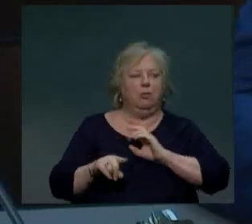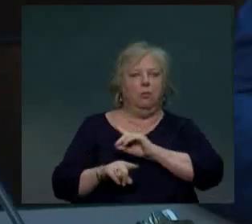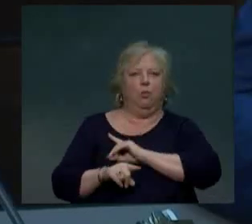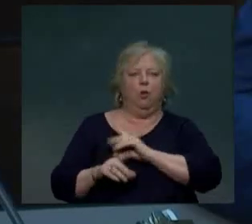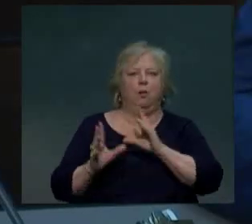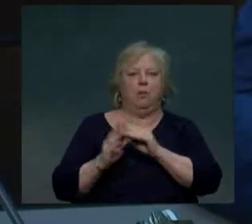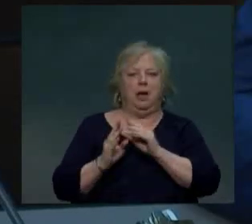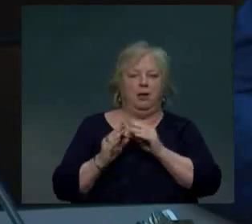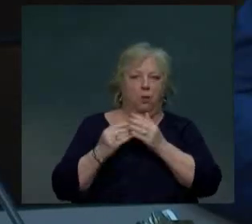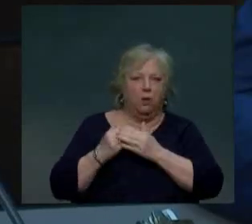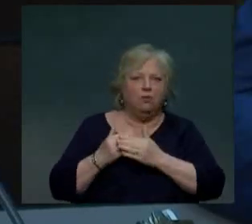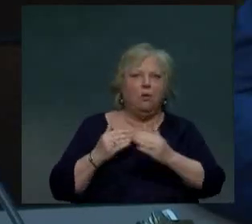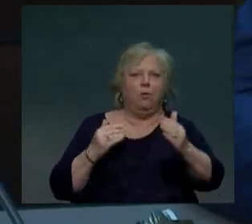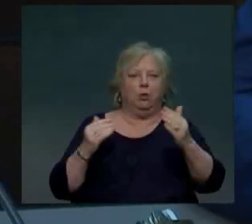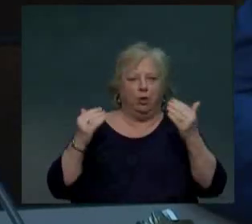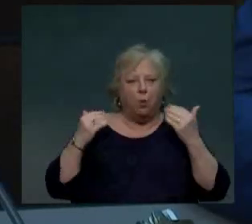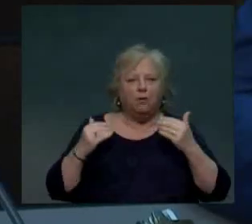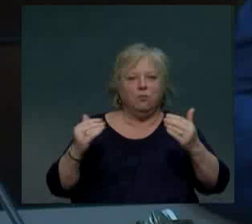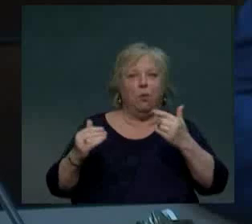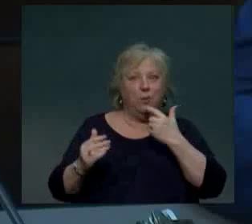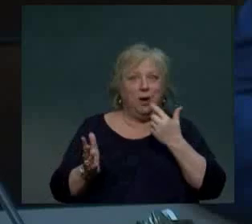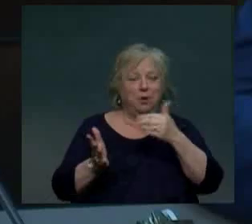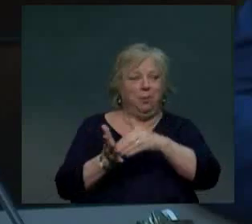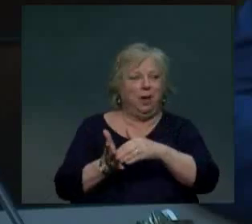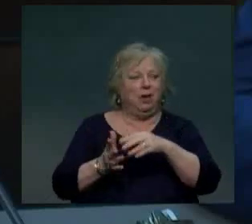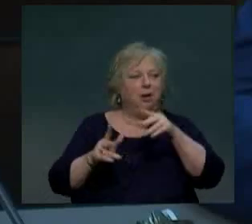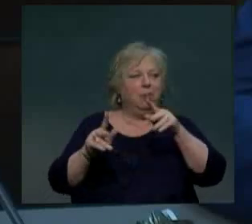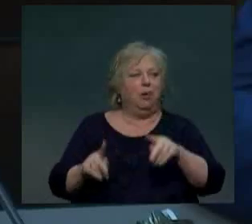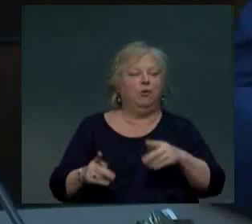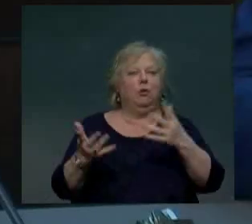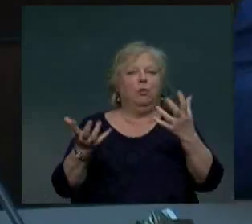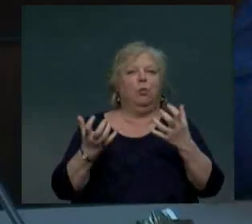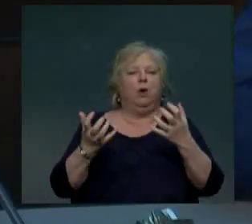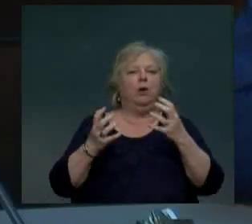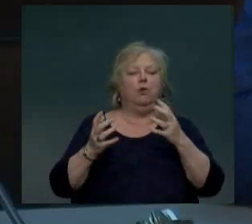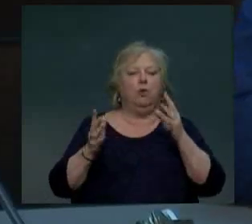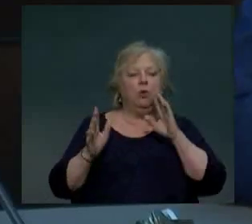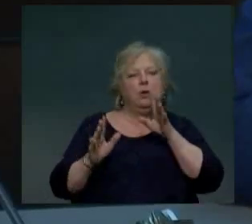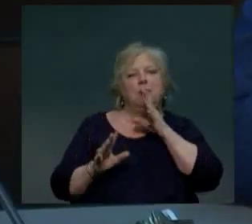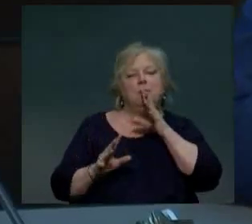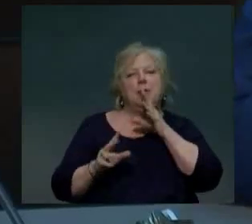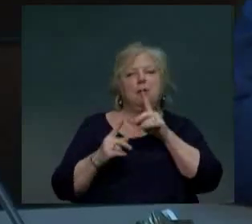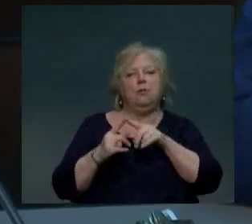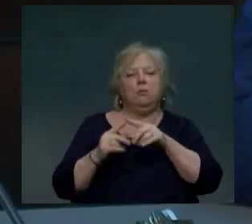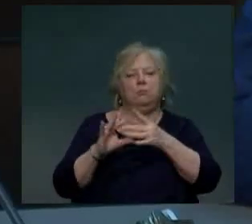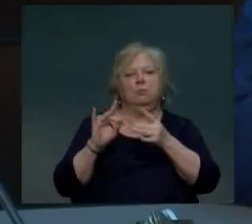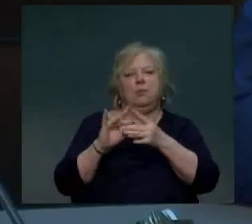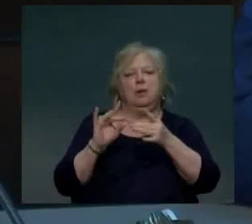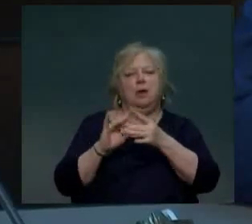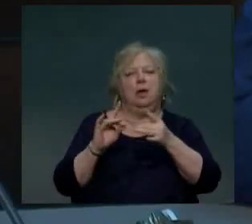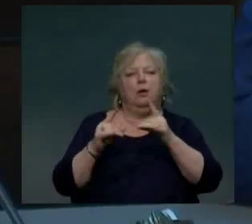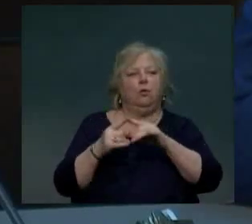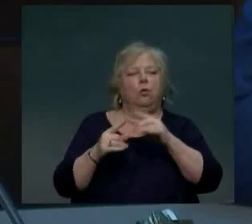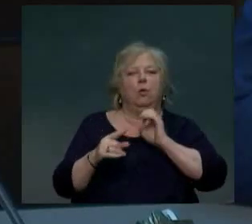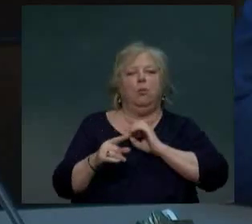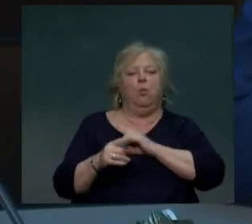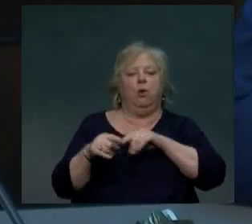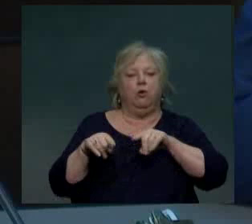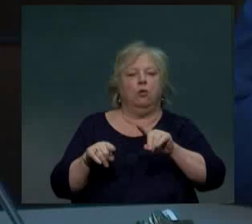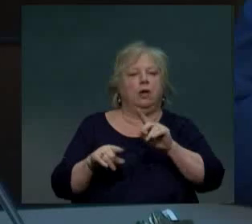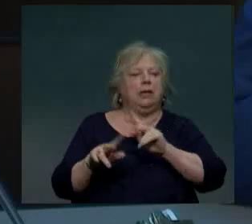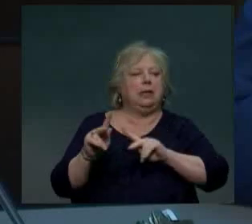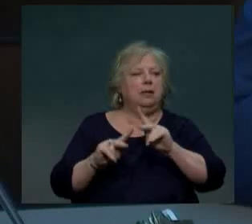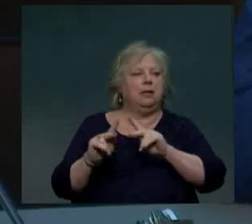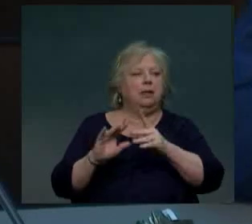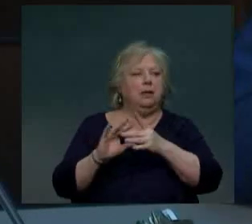forward, I repeat, going forward, persons wishing to address the city board during citizen communication will